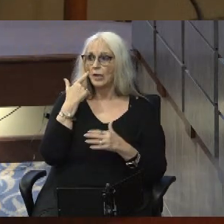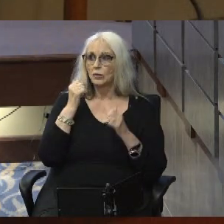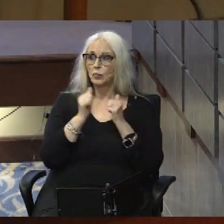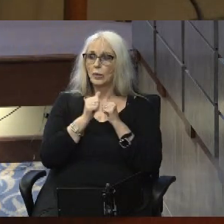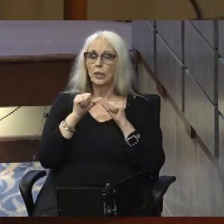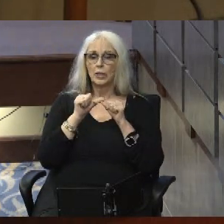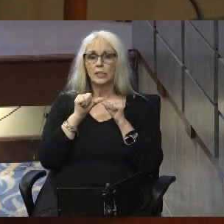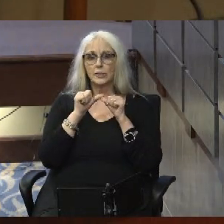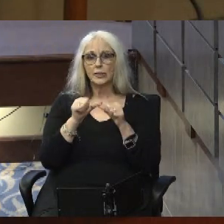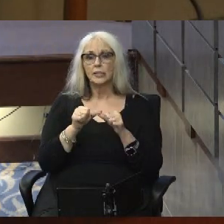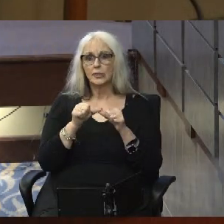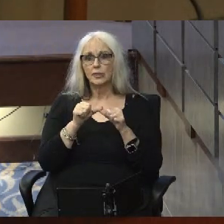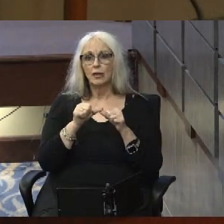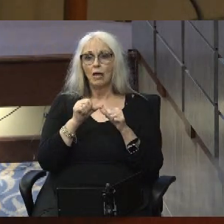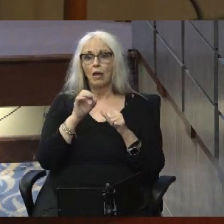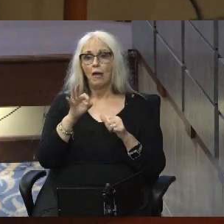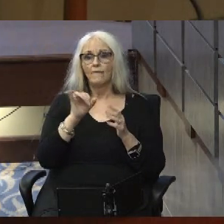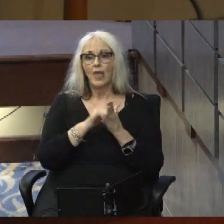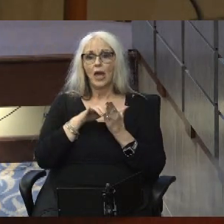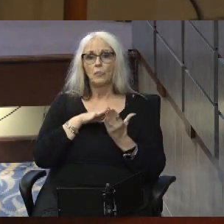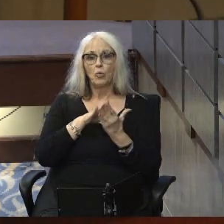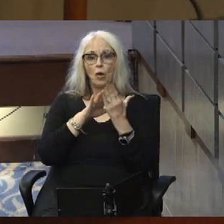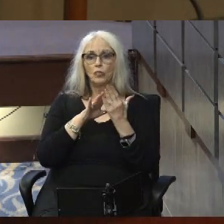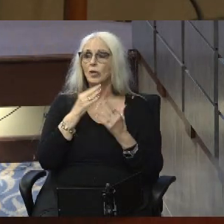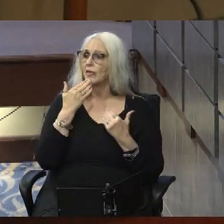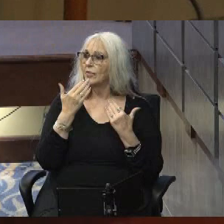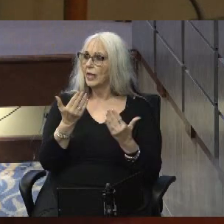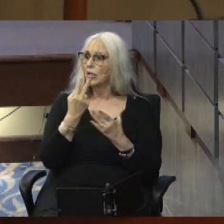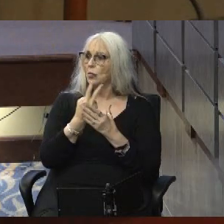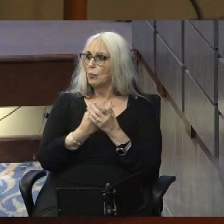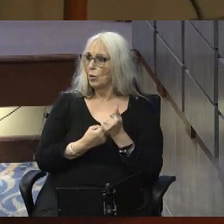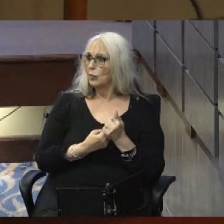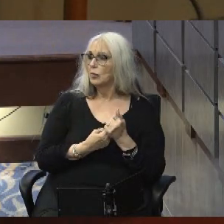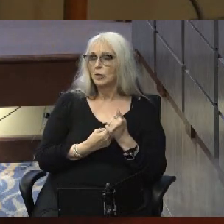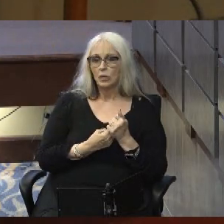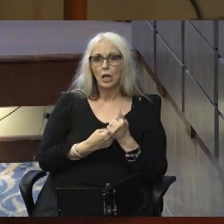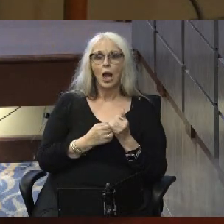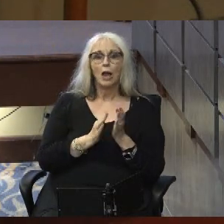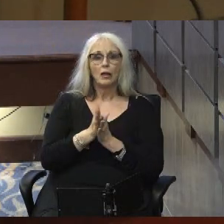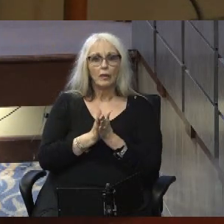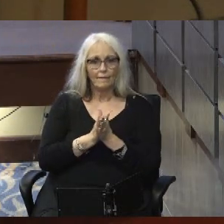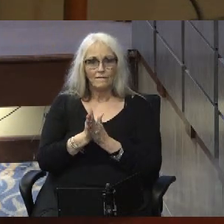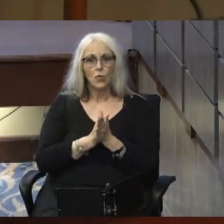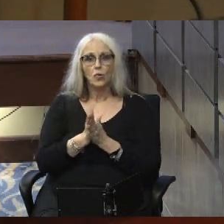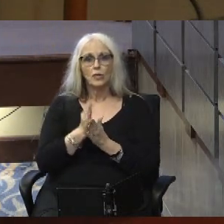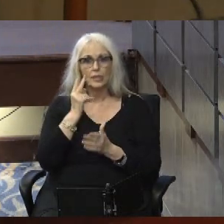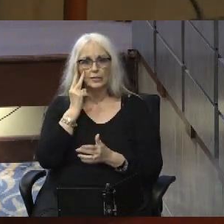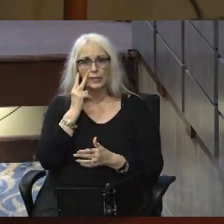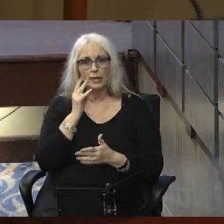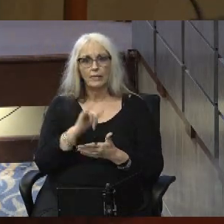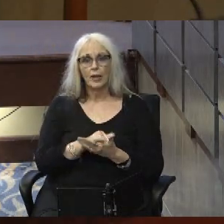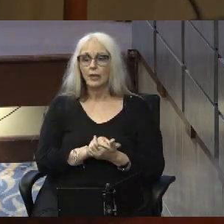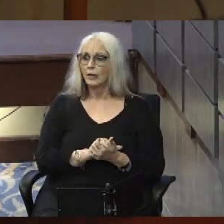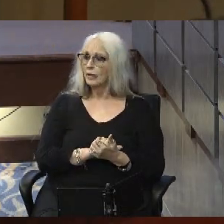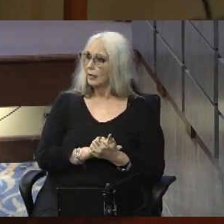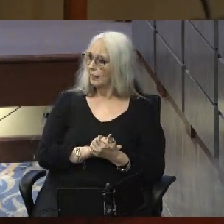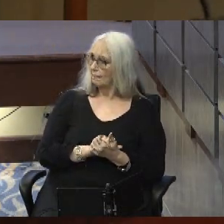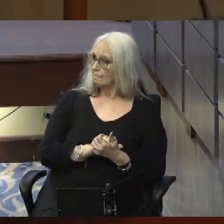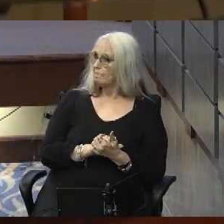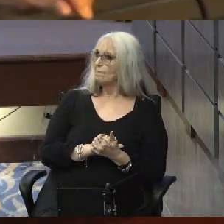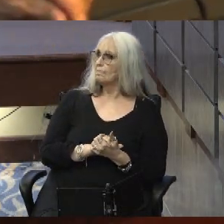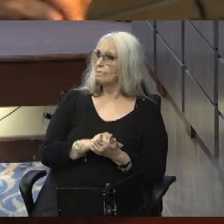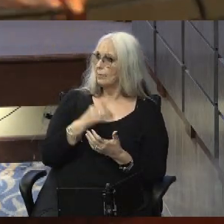consistency of this approach. So thank you both for this presentation, and looking forward to seeing your work product. Thanks